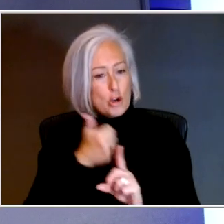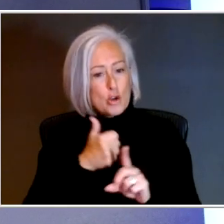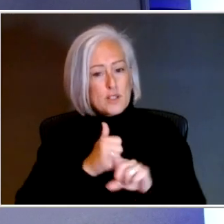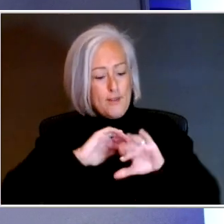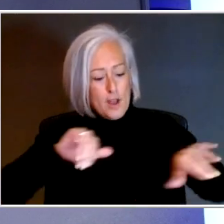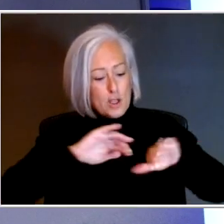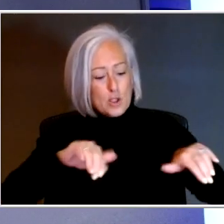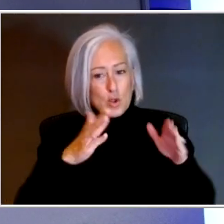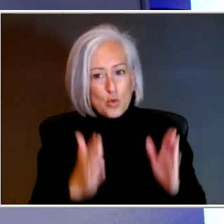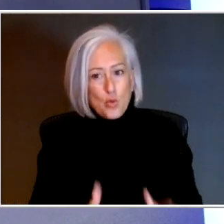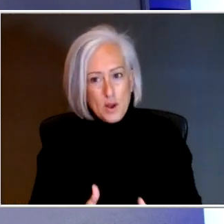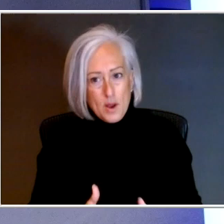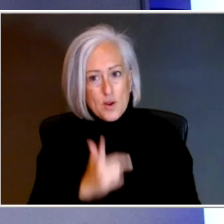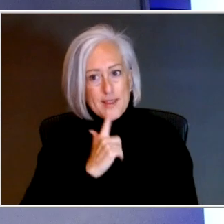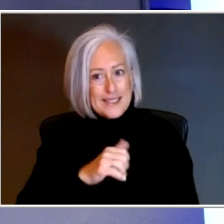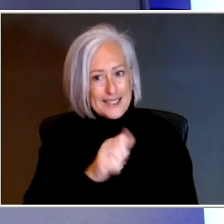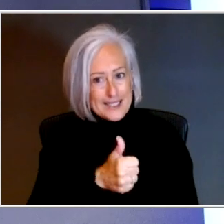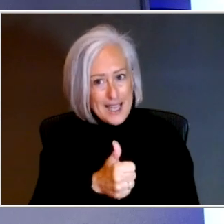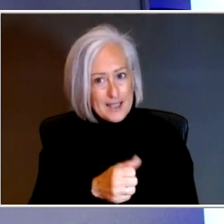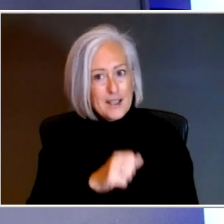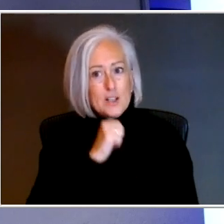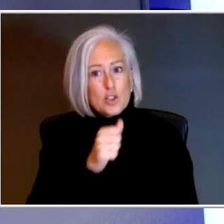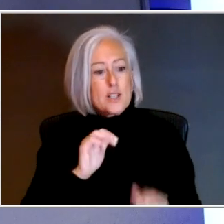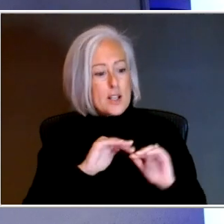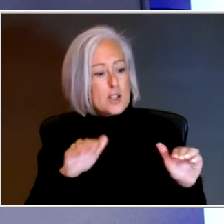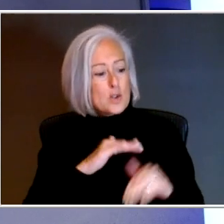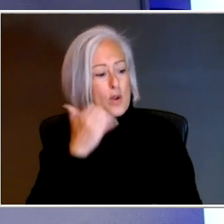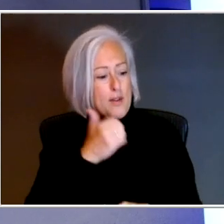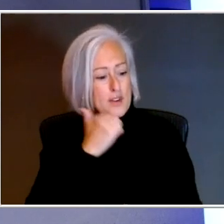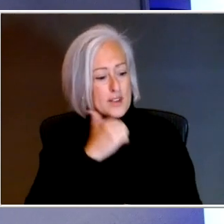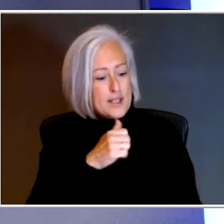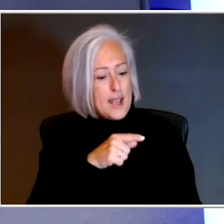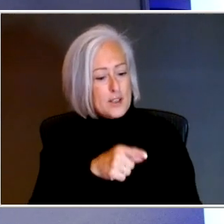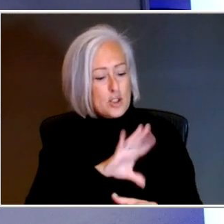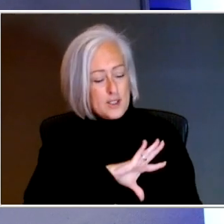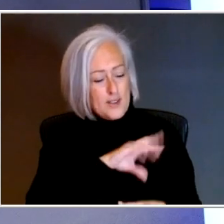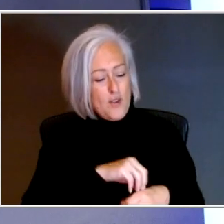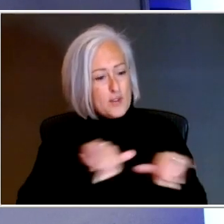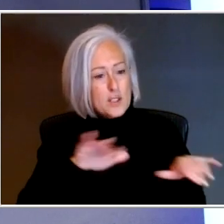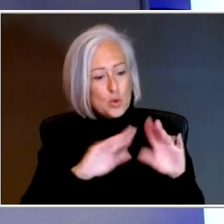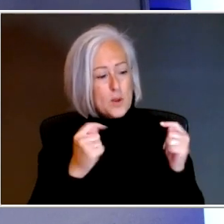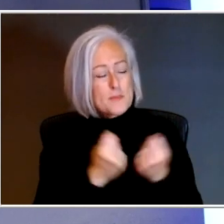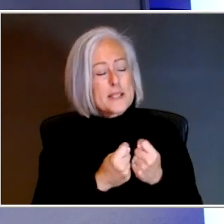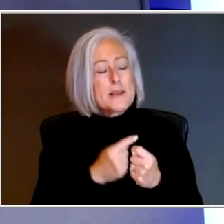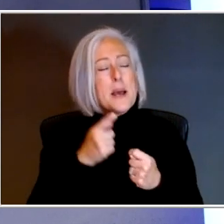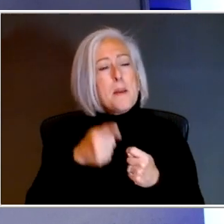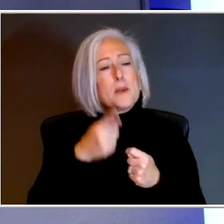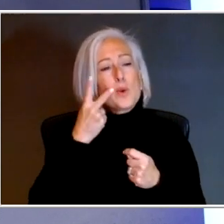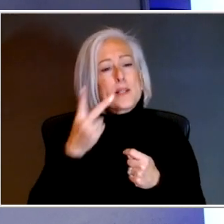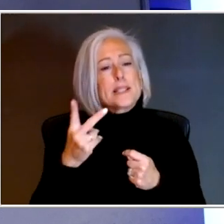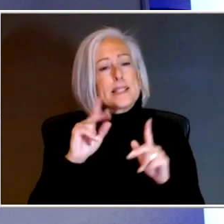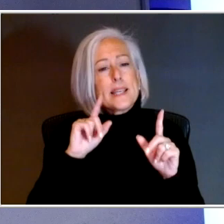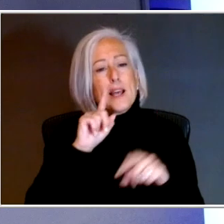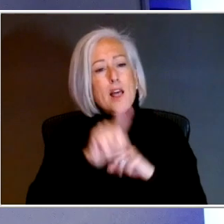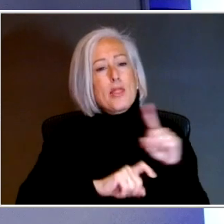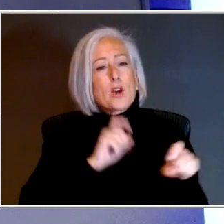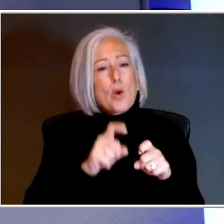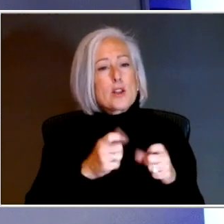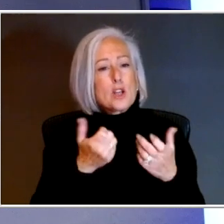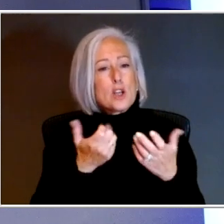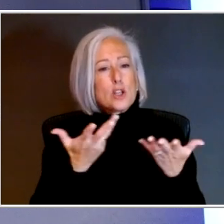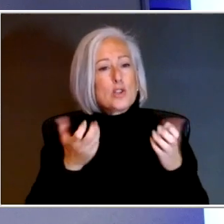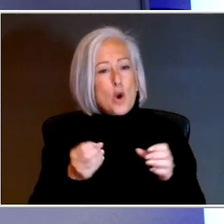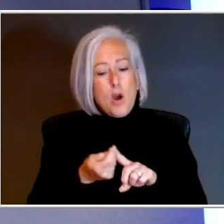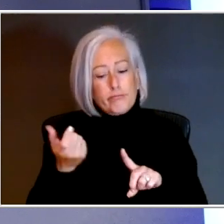every day, but she's part of swim team. But you can see Jeremy's question is, because you don't want to deplete anything from a 10-year-old's little